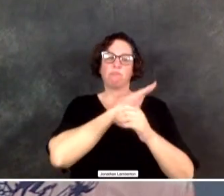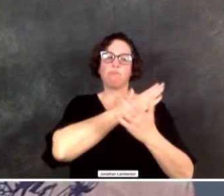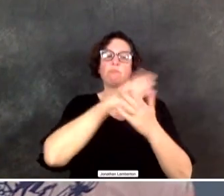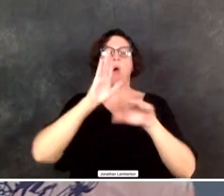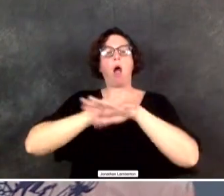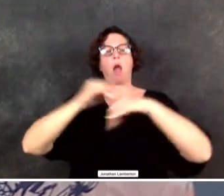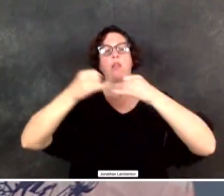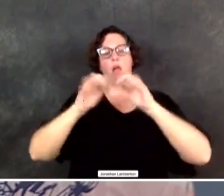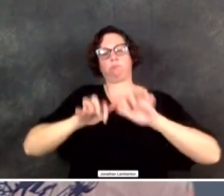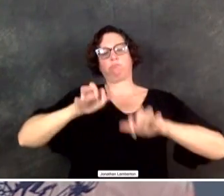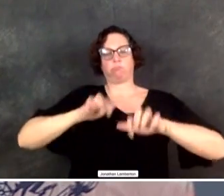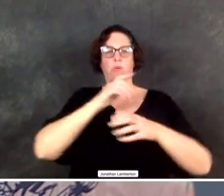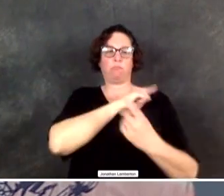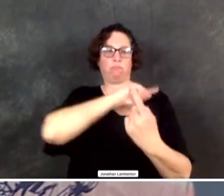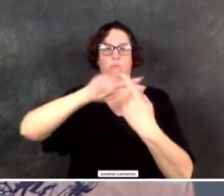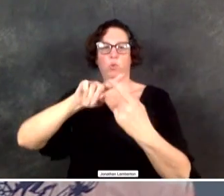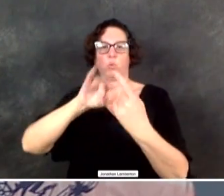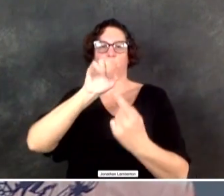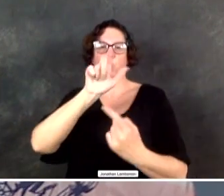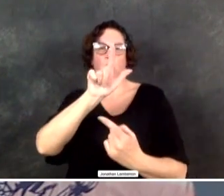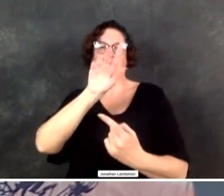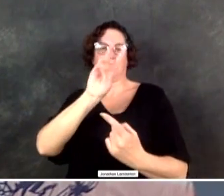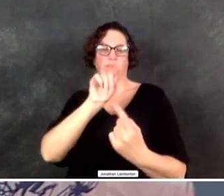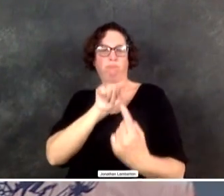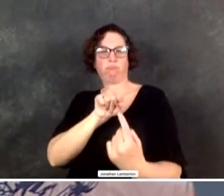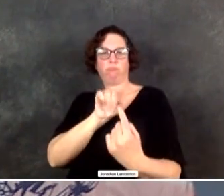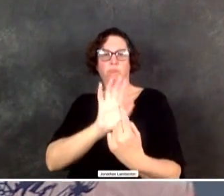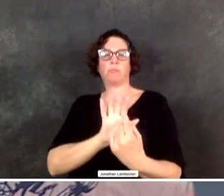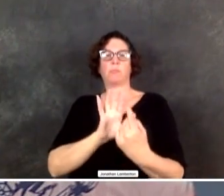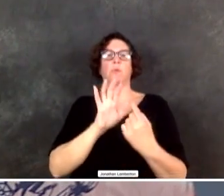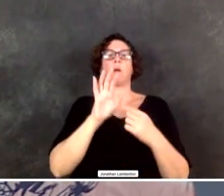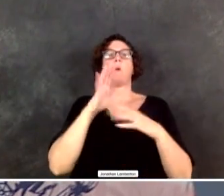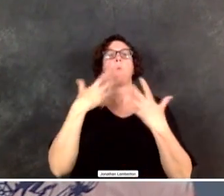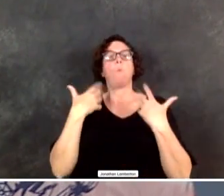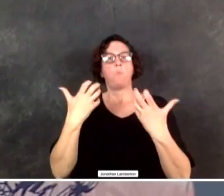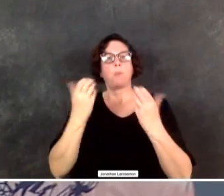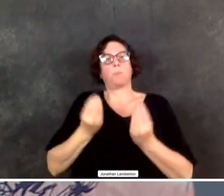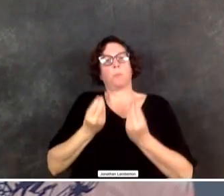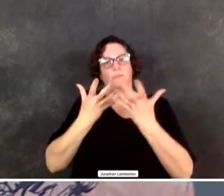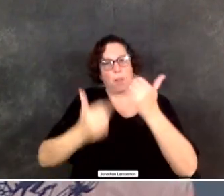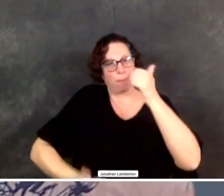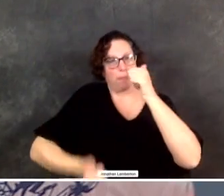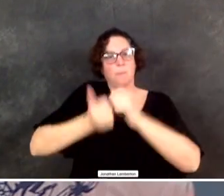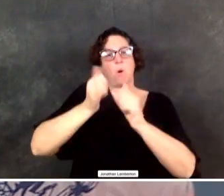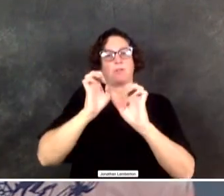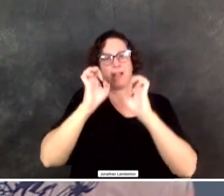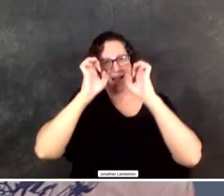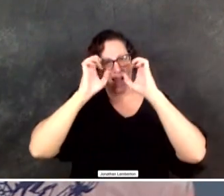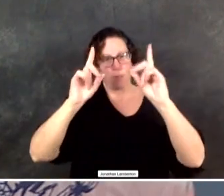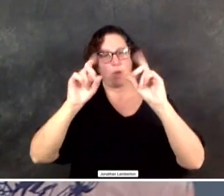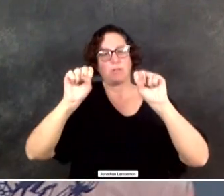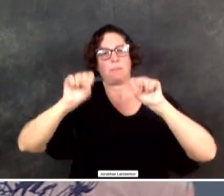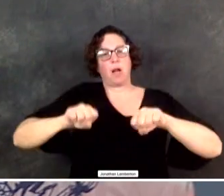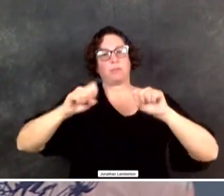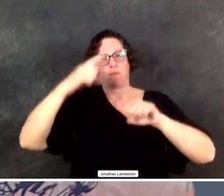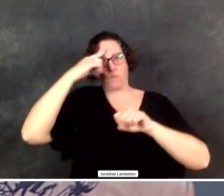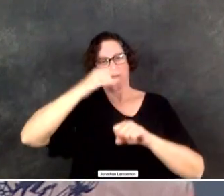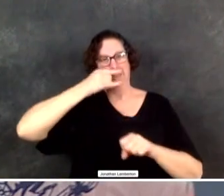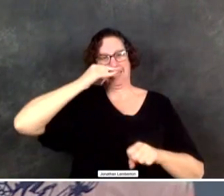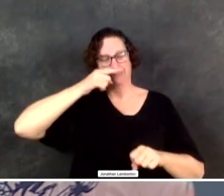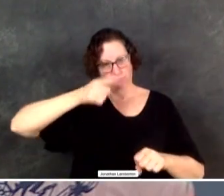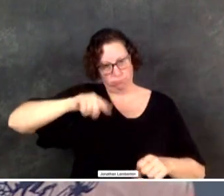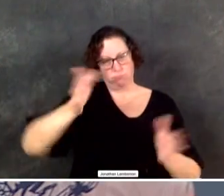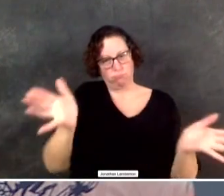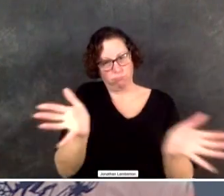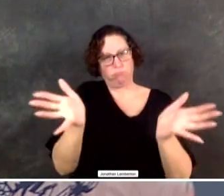clearly want to see our kids get the most education we can give them, and we want to take it through to what would have been the natural